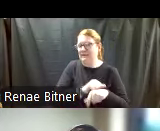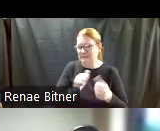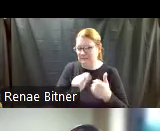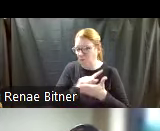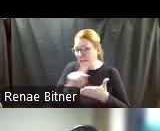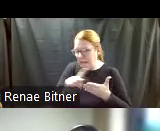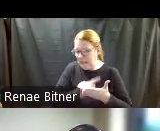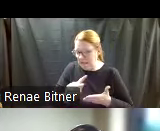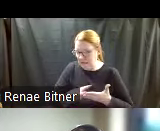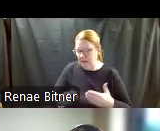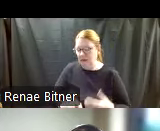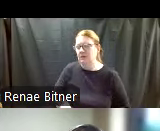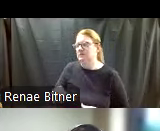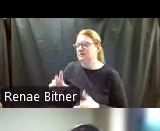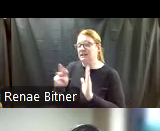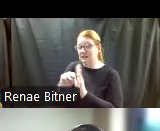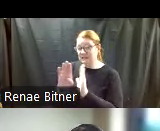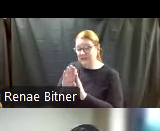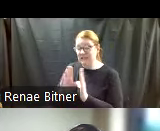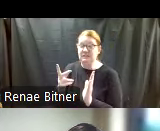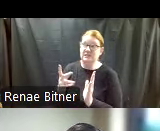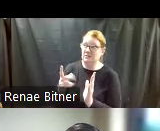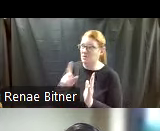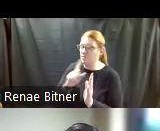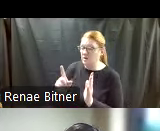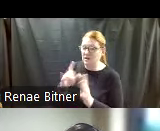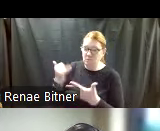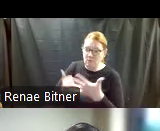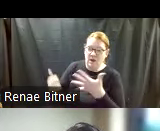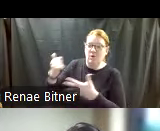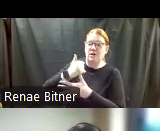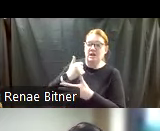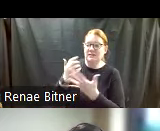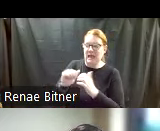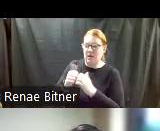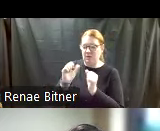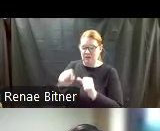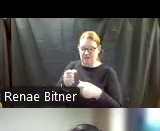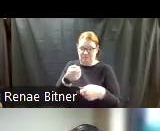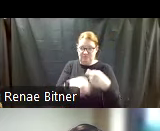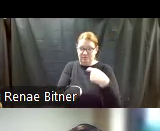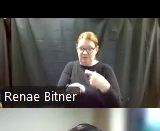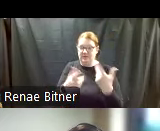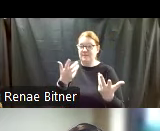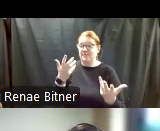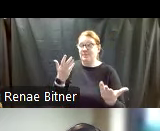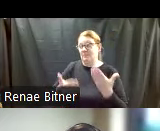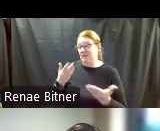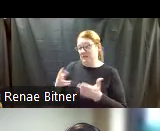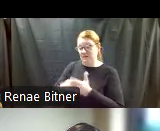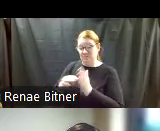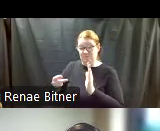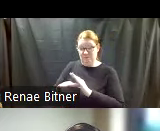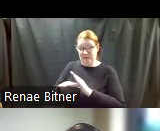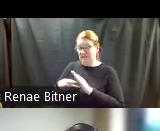So Denise was able to work with us to kind of prioritize how we could get her in. Sometimes that meant she was coming at the very end of